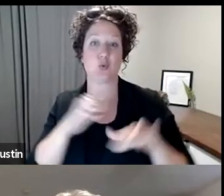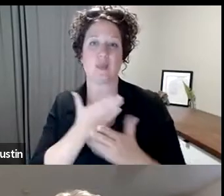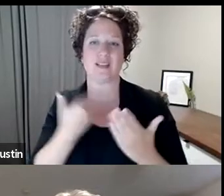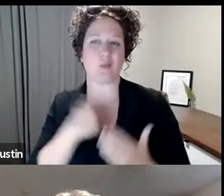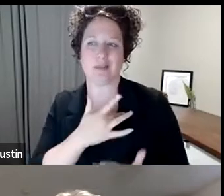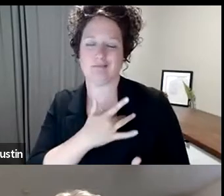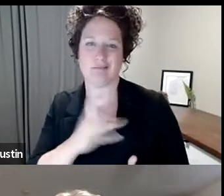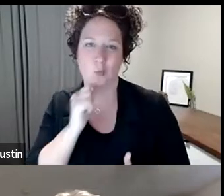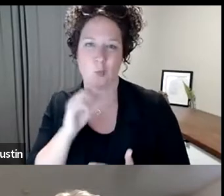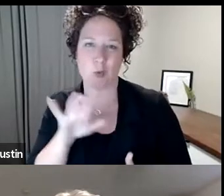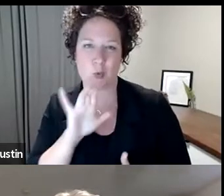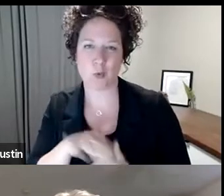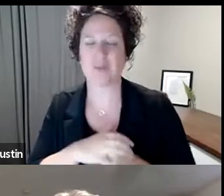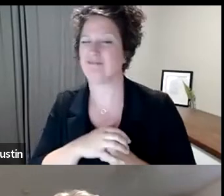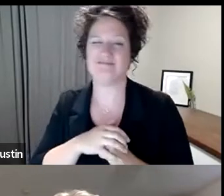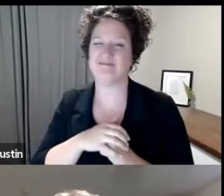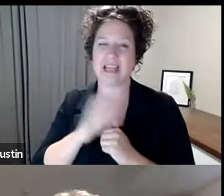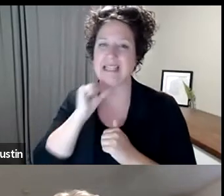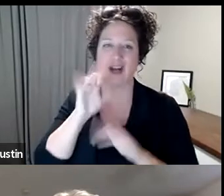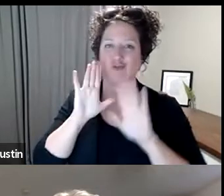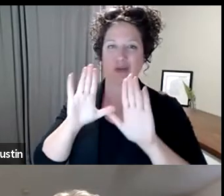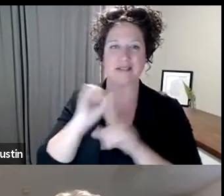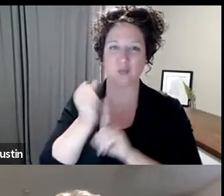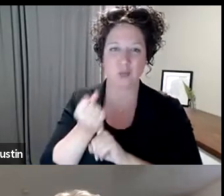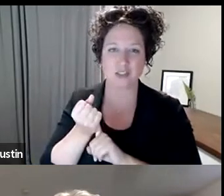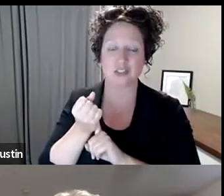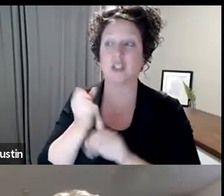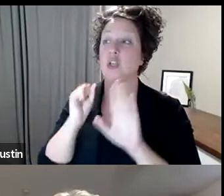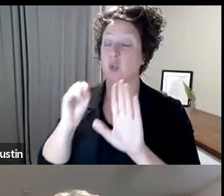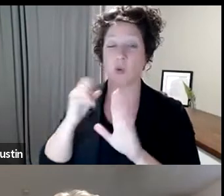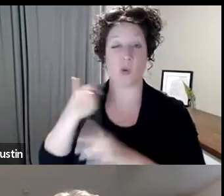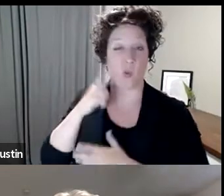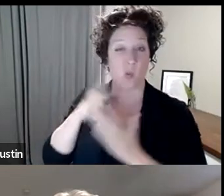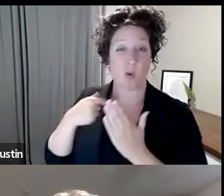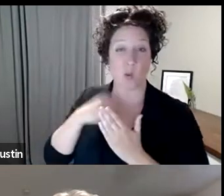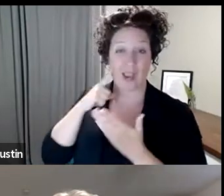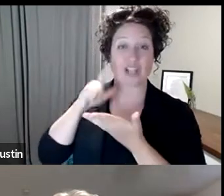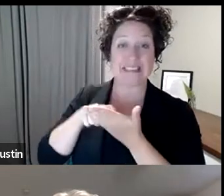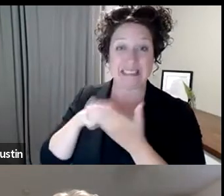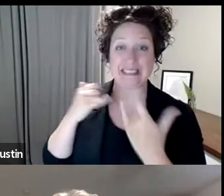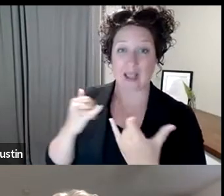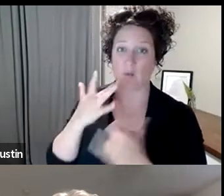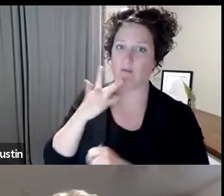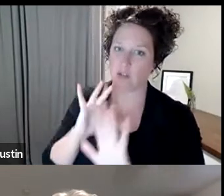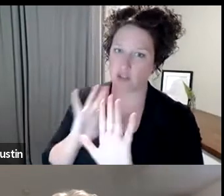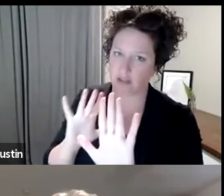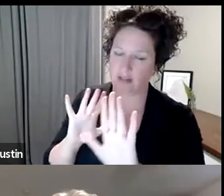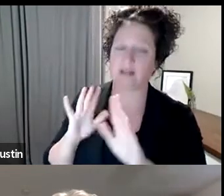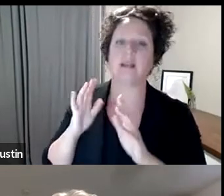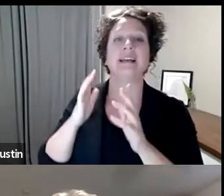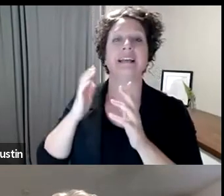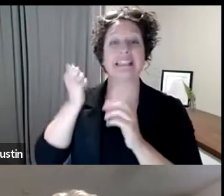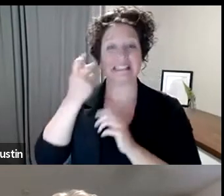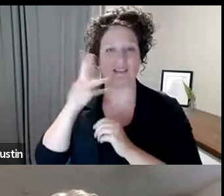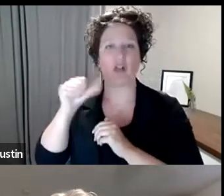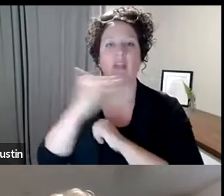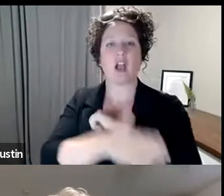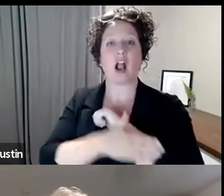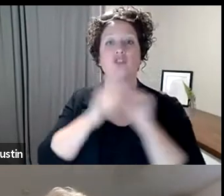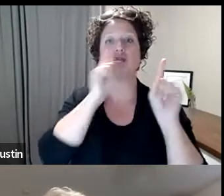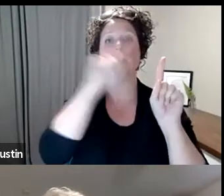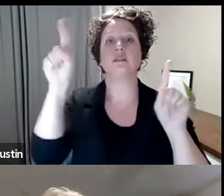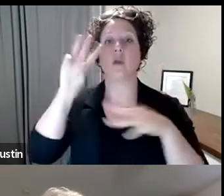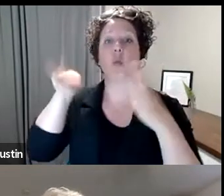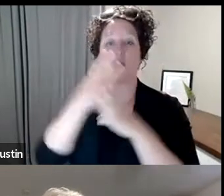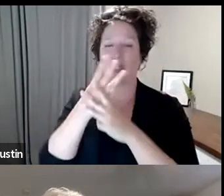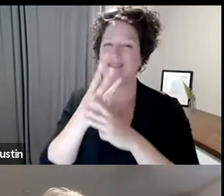otherwise do. It's not a great situation. What we are seeing, fortunately, is that in a number of countries around the world, there is